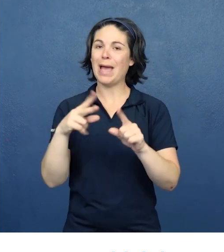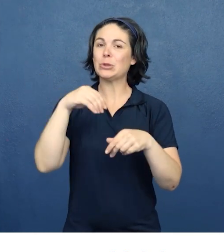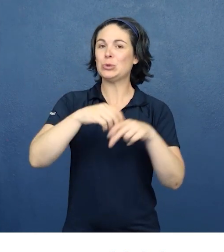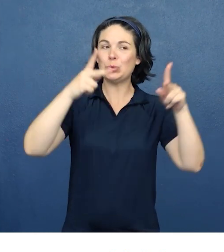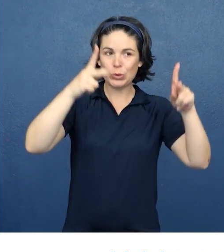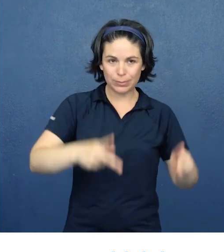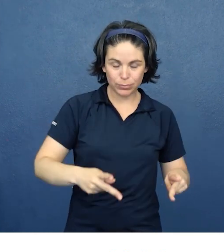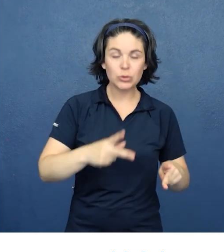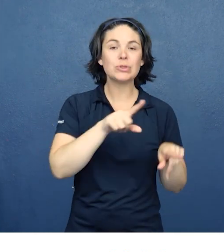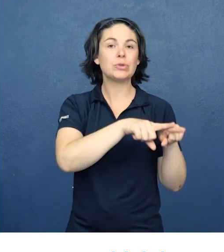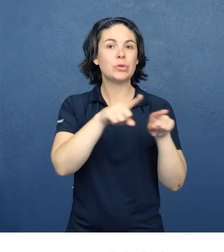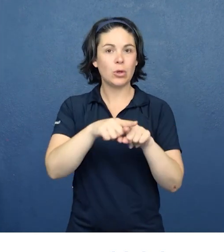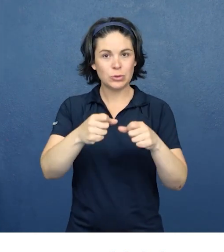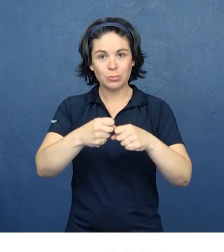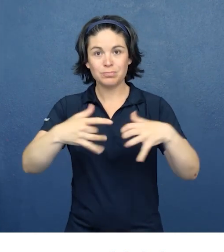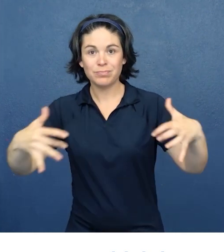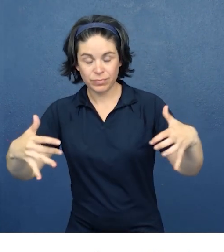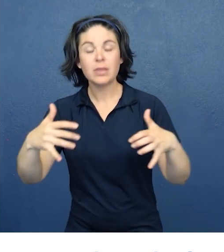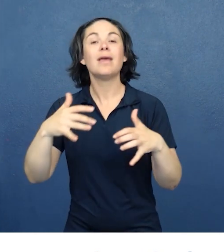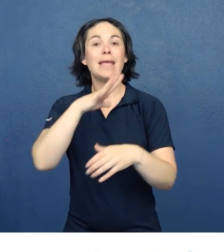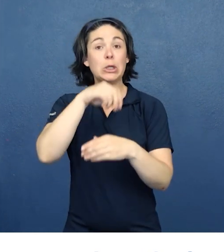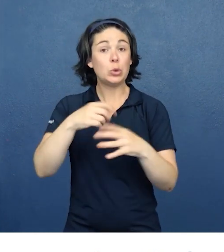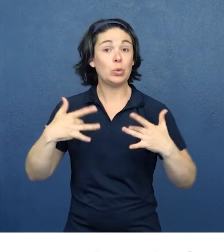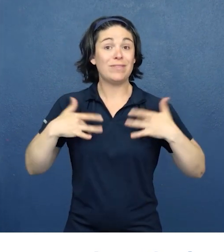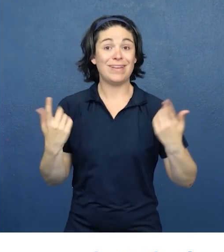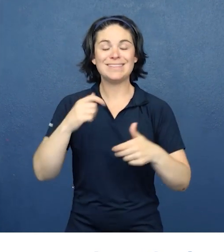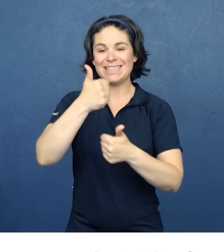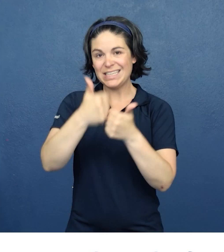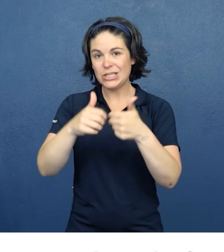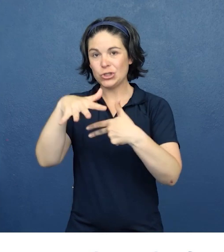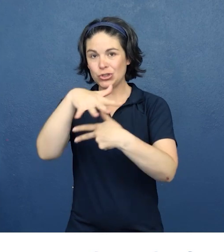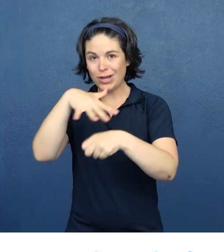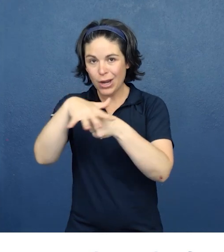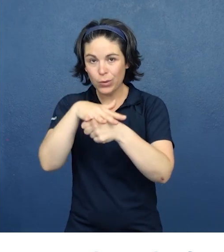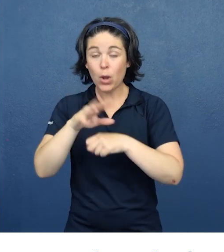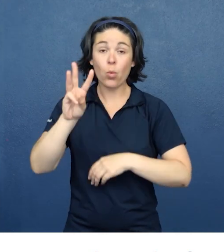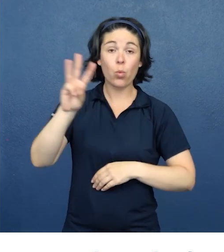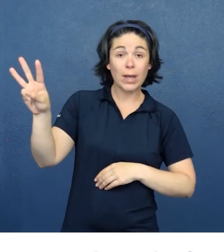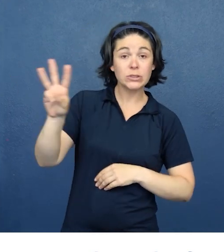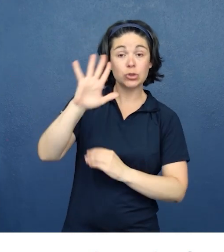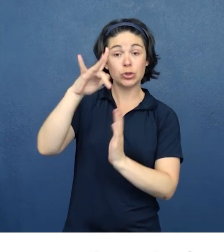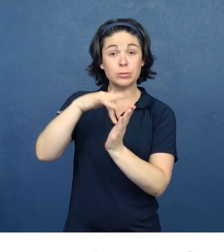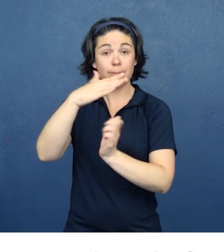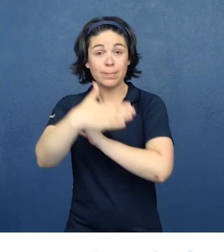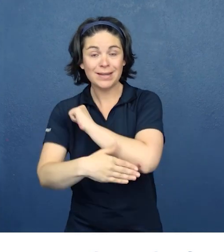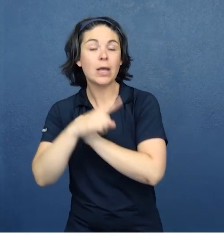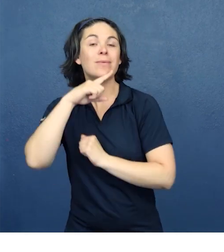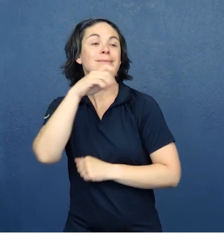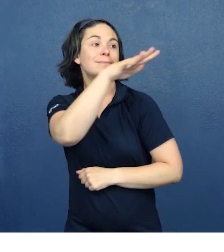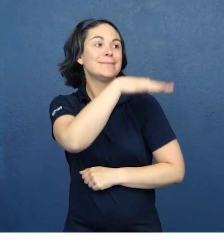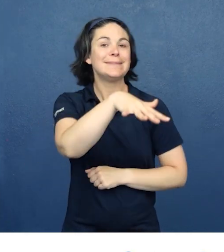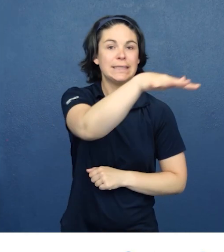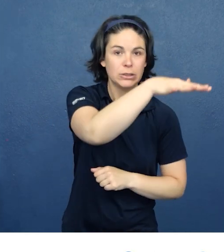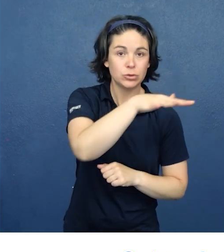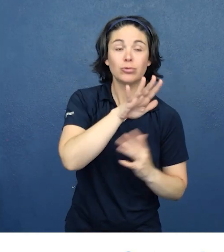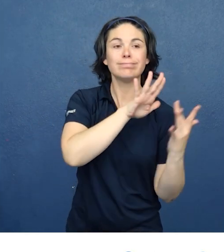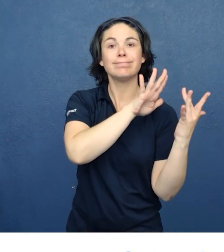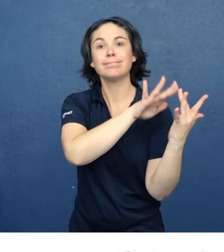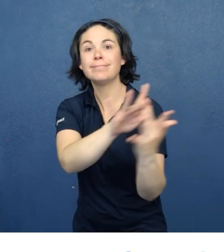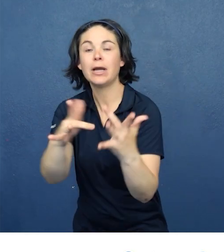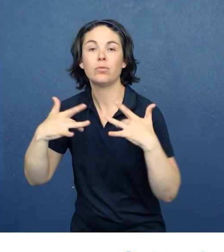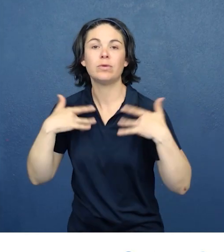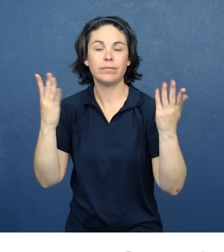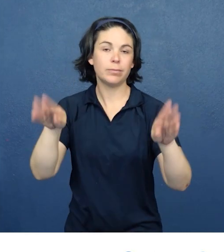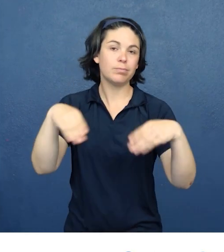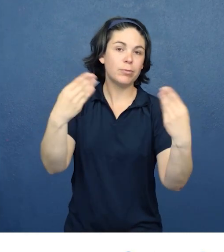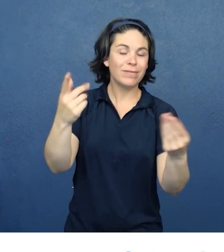have expanded to include one event in each of our 3 service regions, Western, Mid-County, and Desert. Outreach events offer behavioral